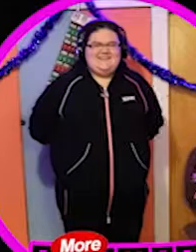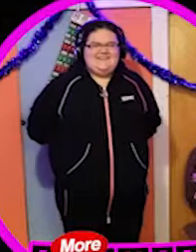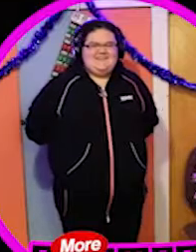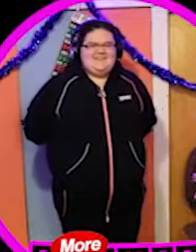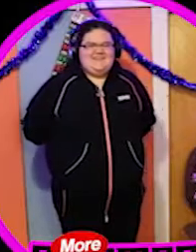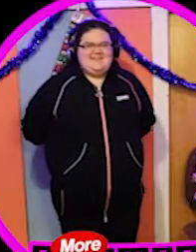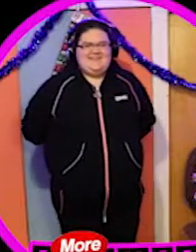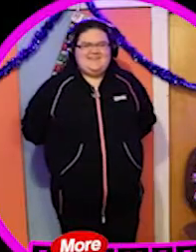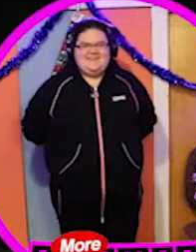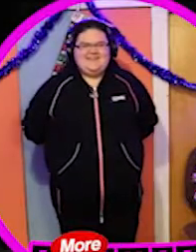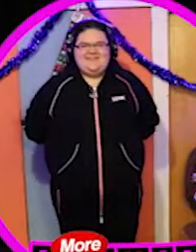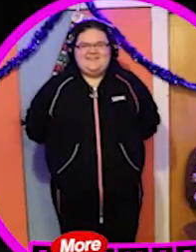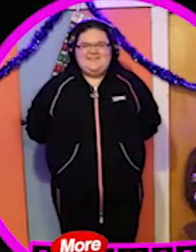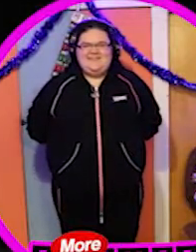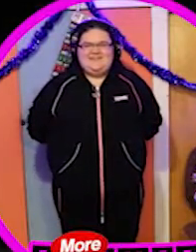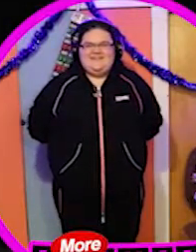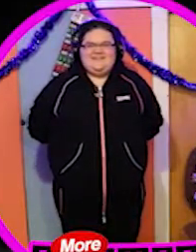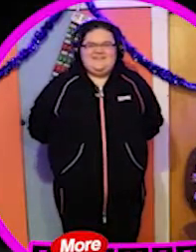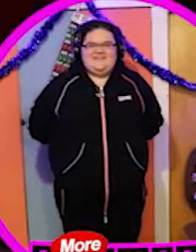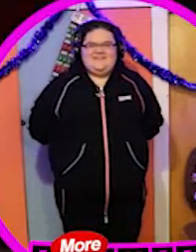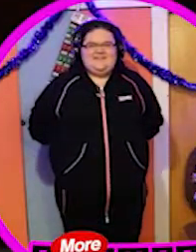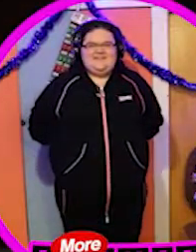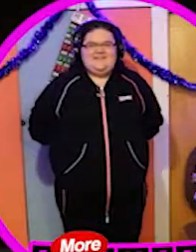dipped. I'm camping shooting people, bro.